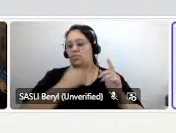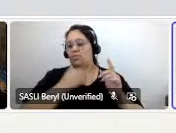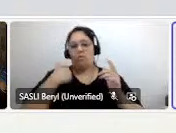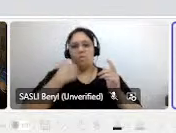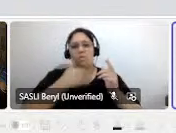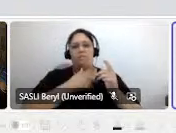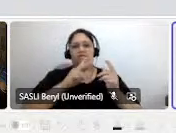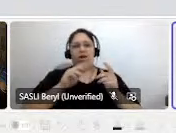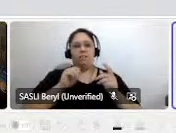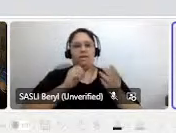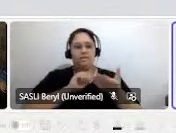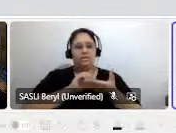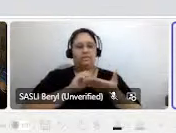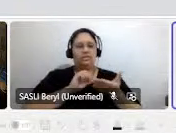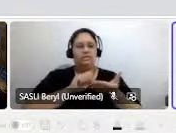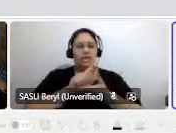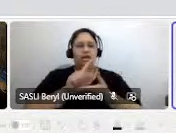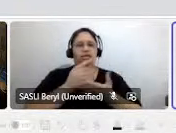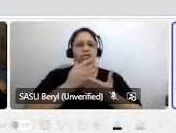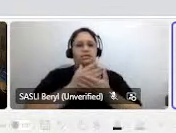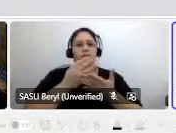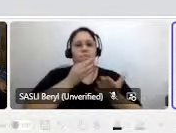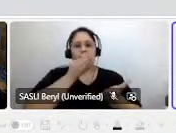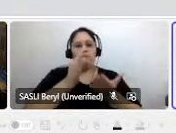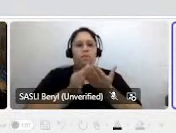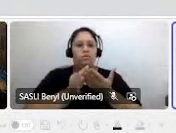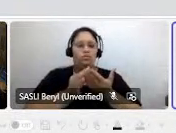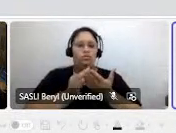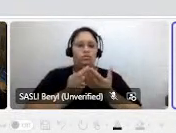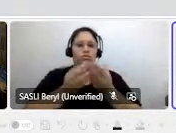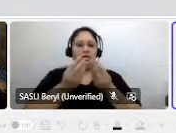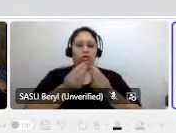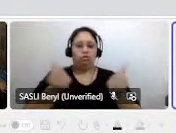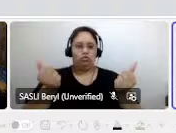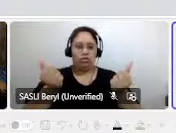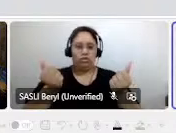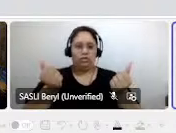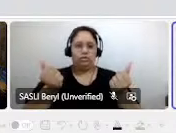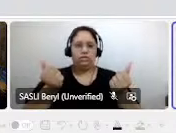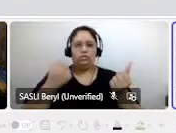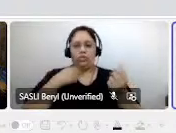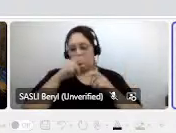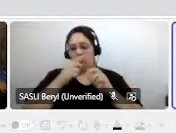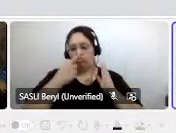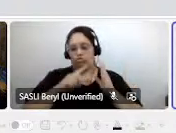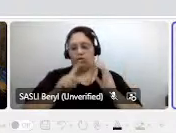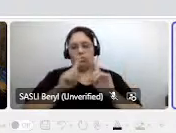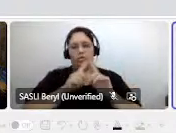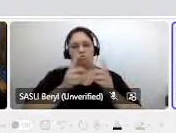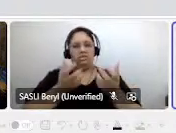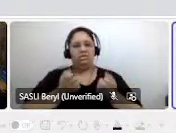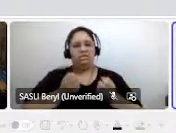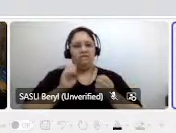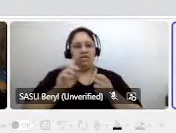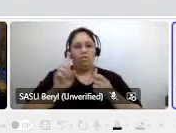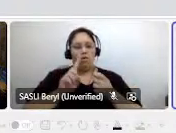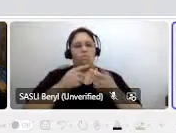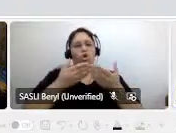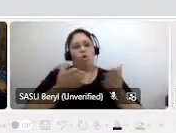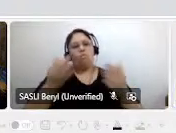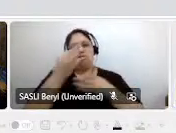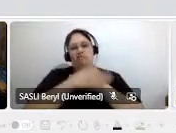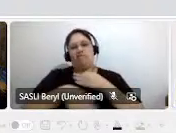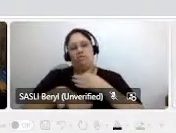van Minnen sent in some proposed resolutions. Let's just check what we received, and then I'll open to the floor.